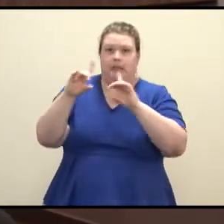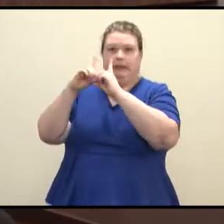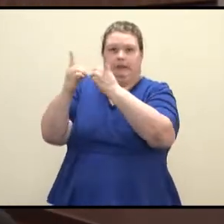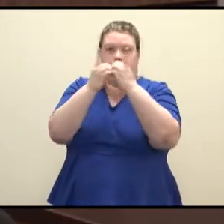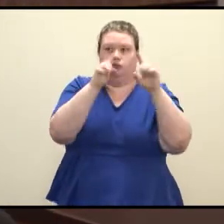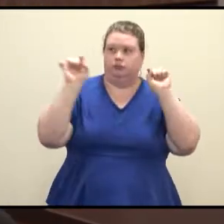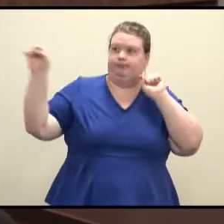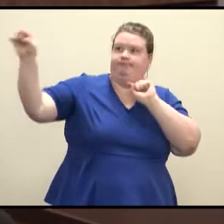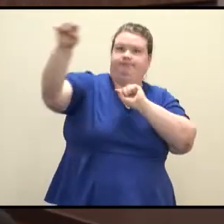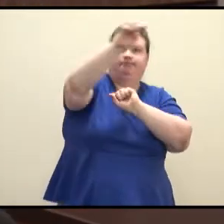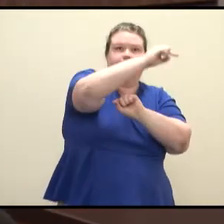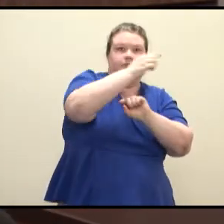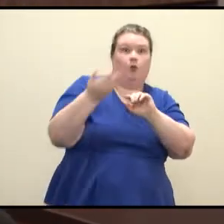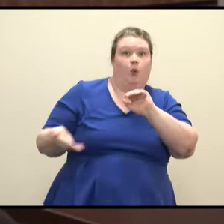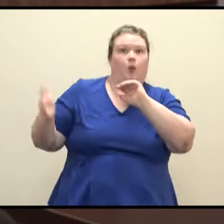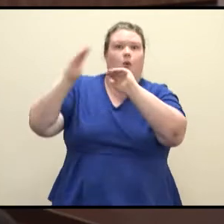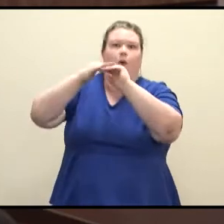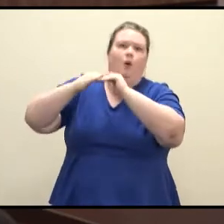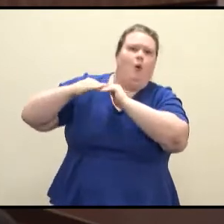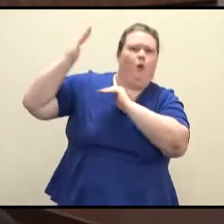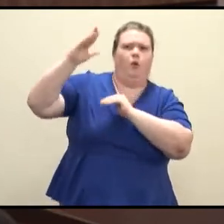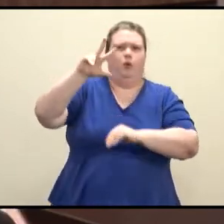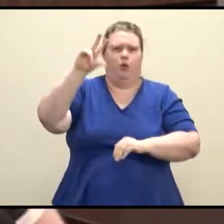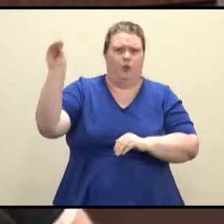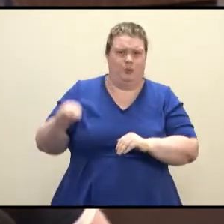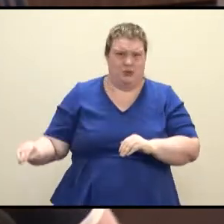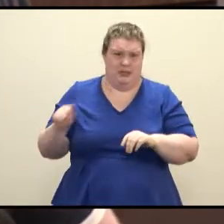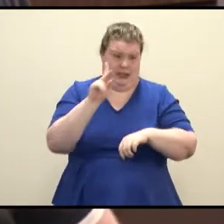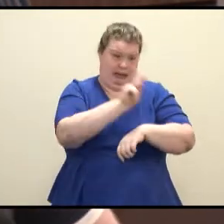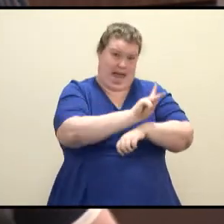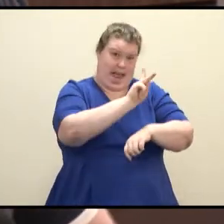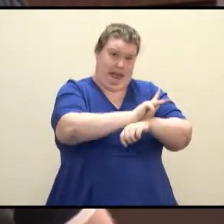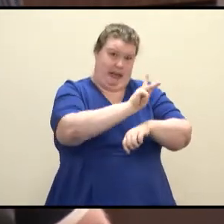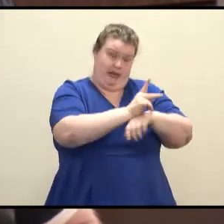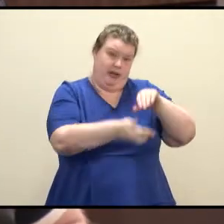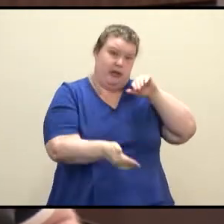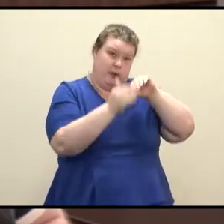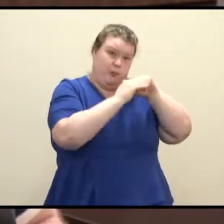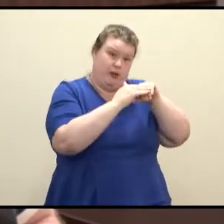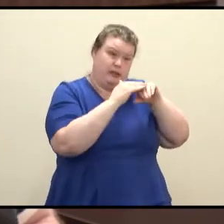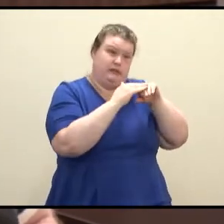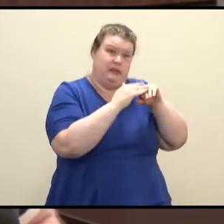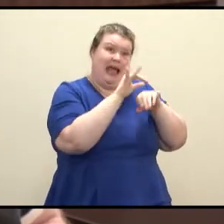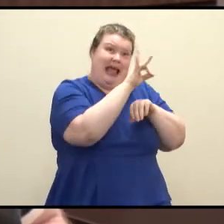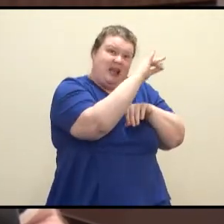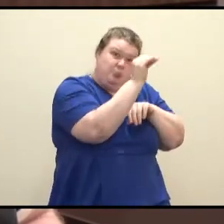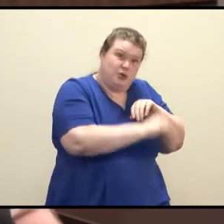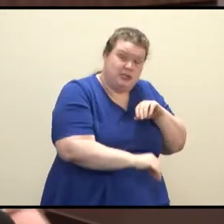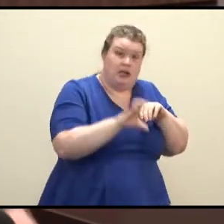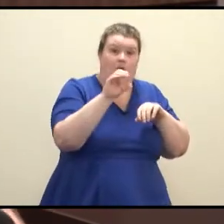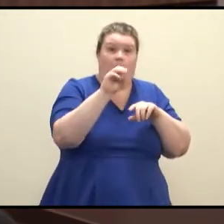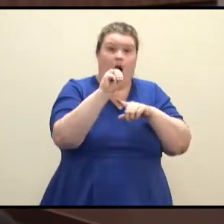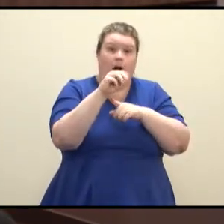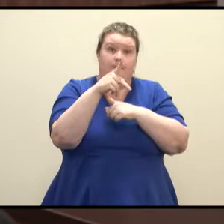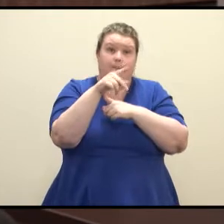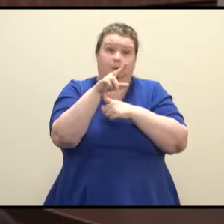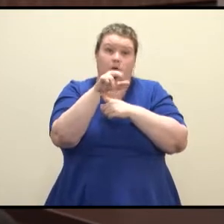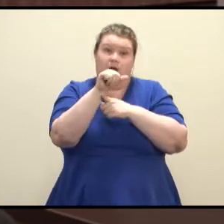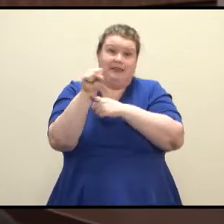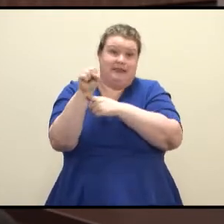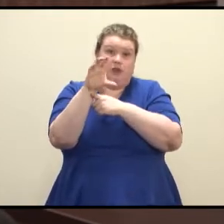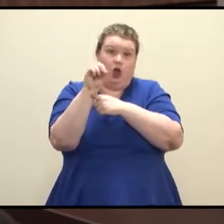their teachers' pay well over 3%. For example, Killeen increased teachers' salaries this year 8%. Copperas Cove increased